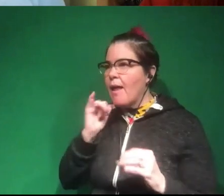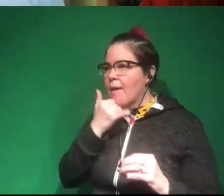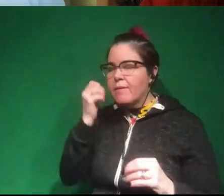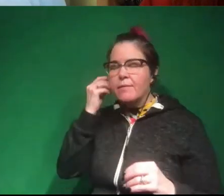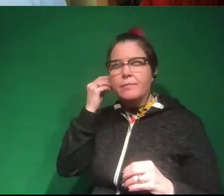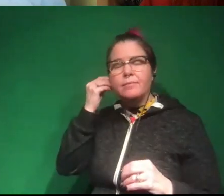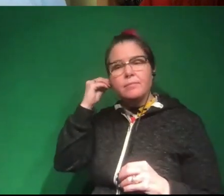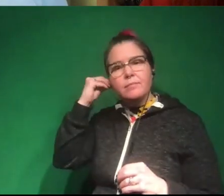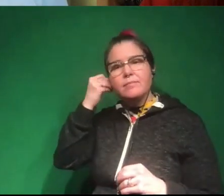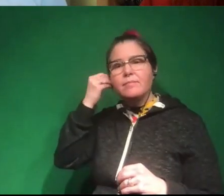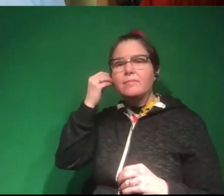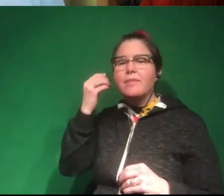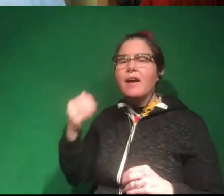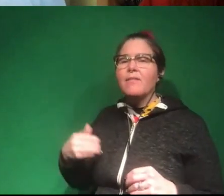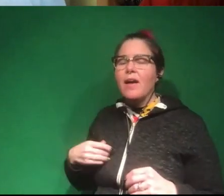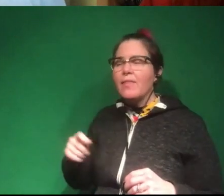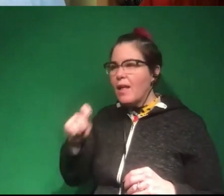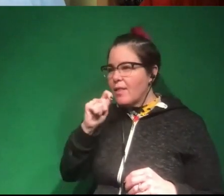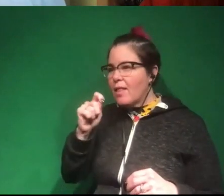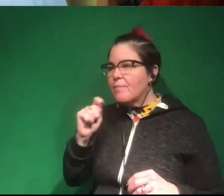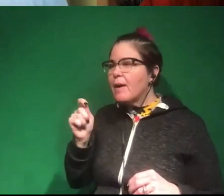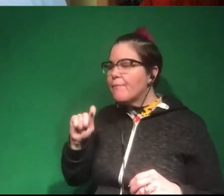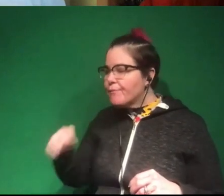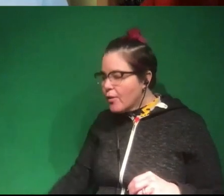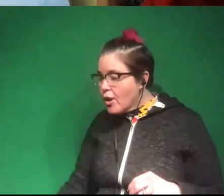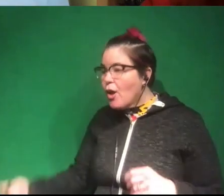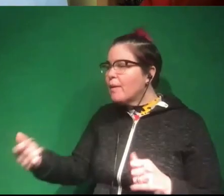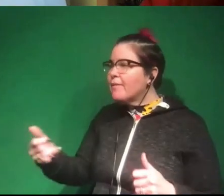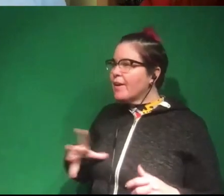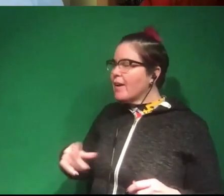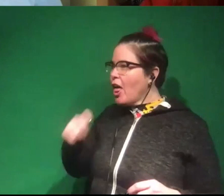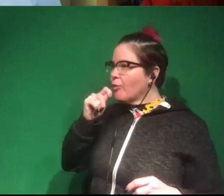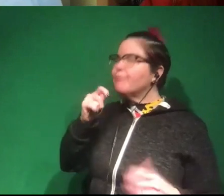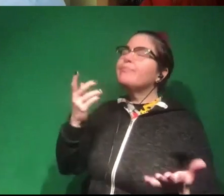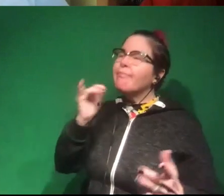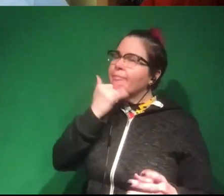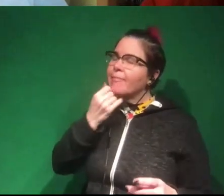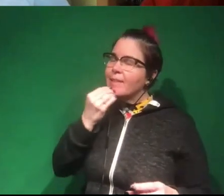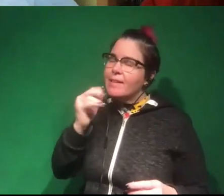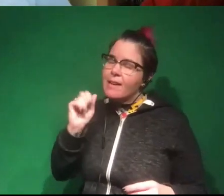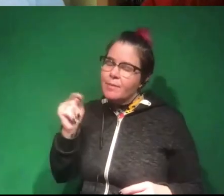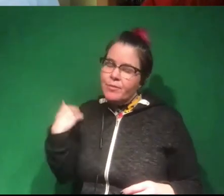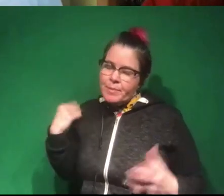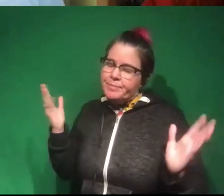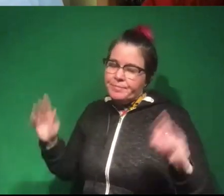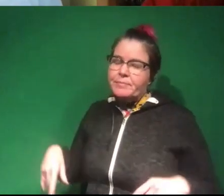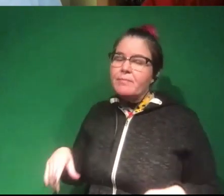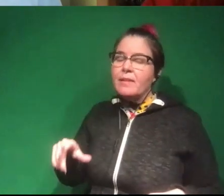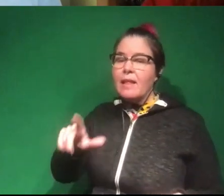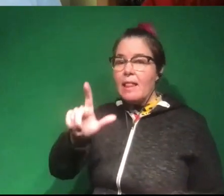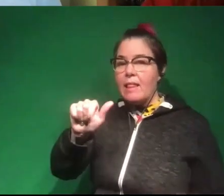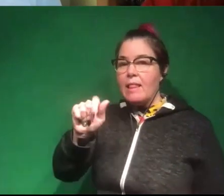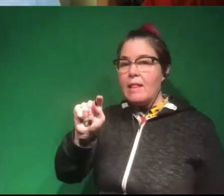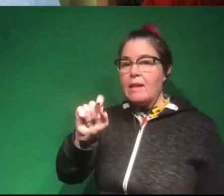I've had that lollipop that I put on the, fell on the ground. I'm like, it's still good. Um, but they're in Latin cultures and like